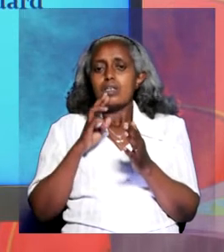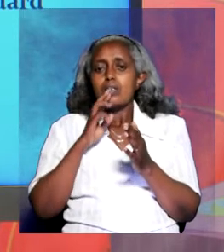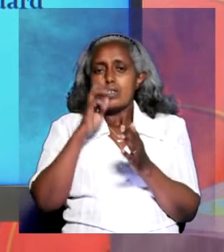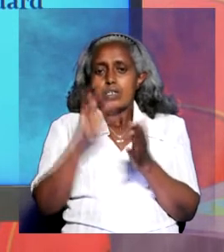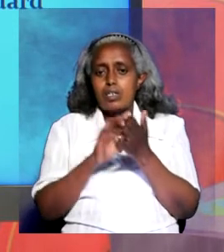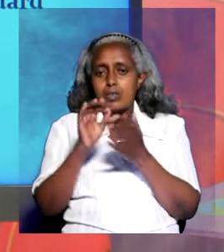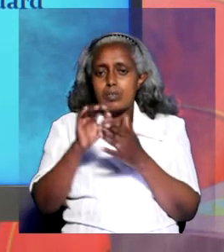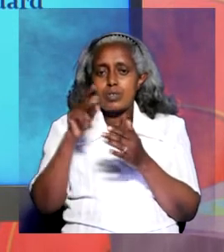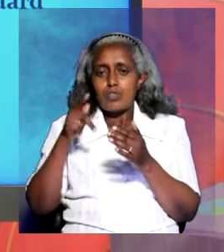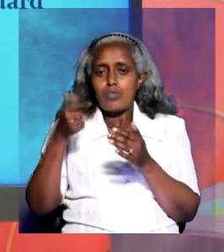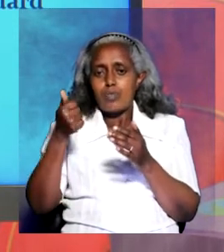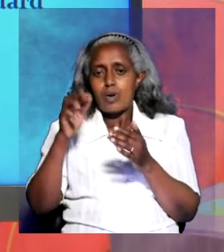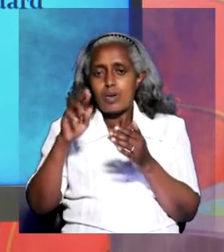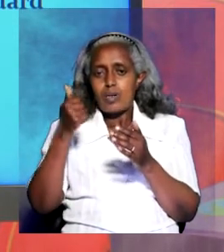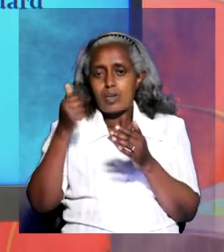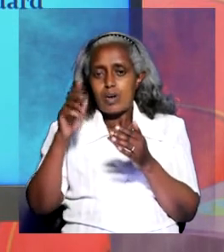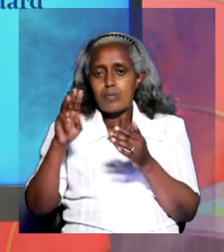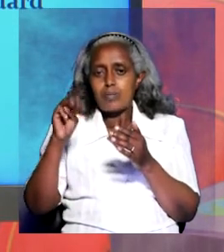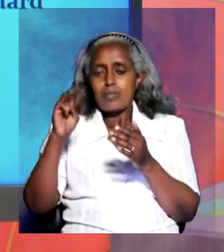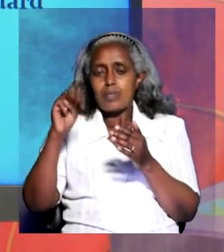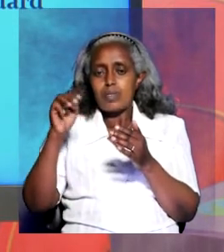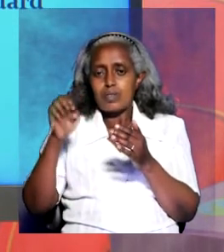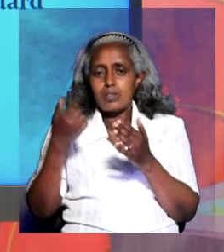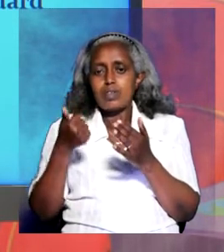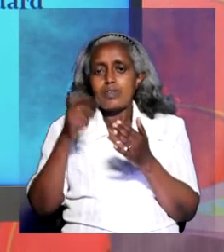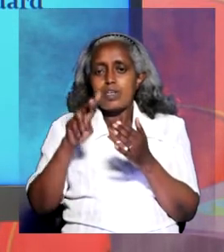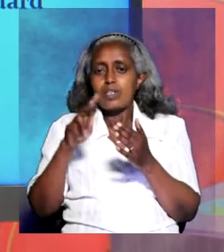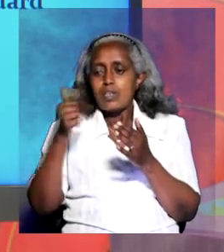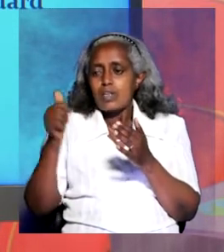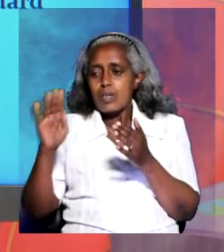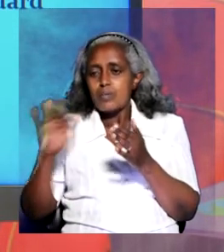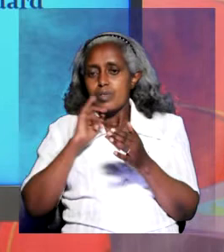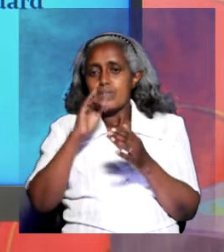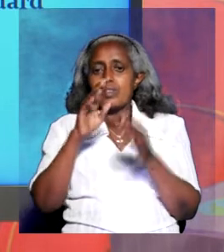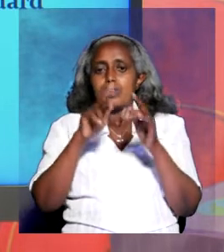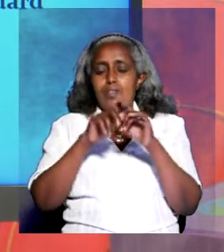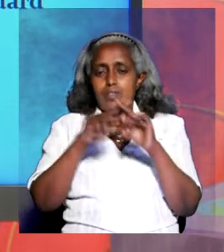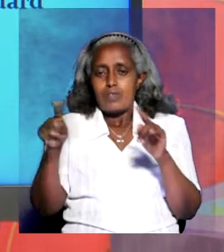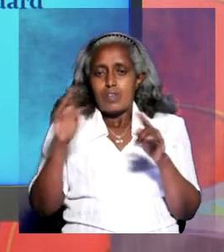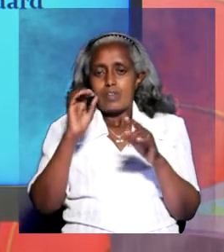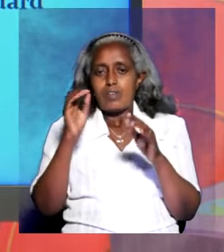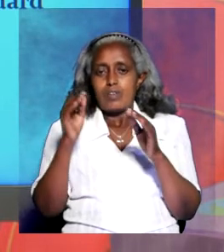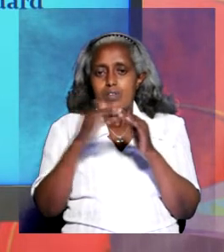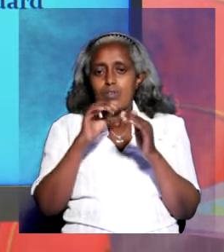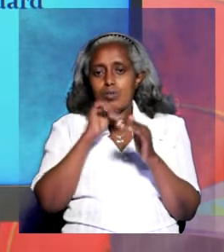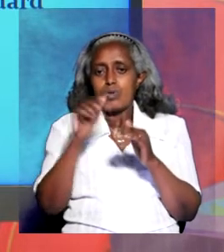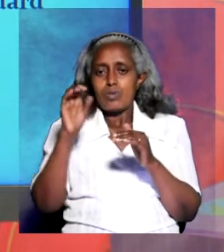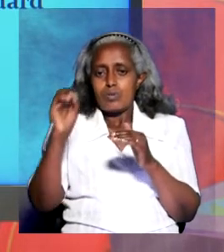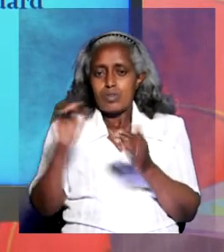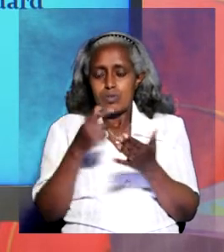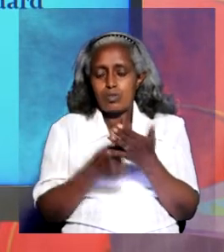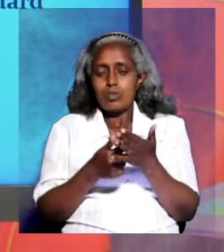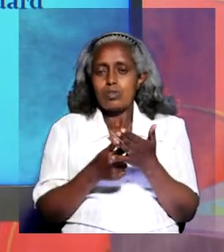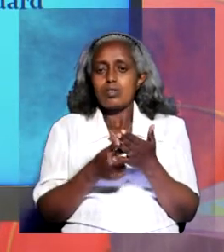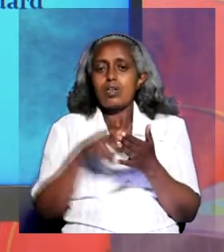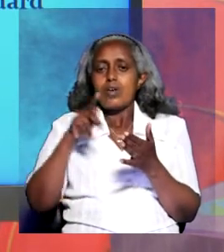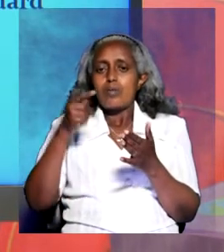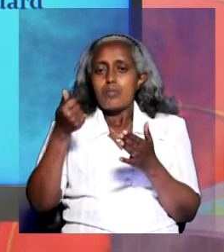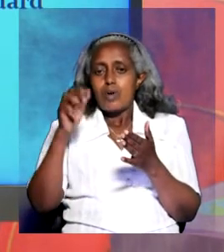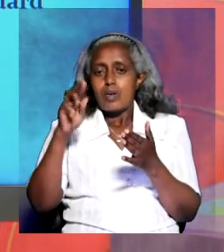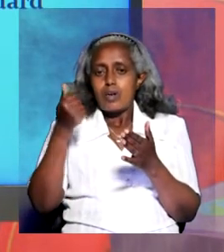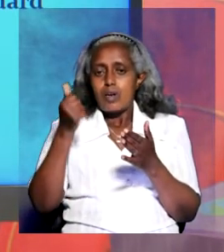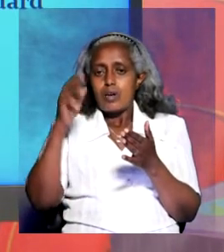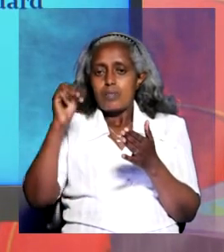parameter, and the vector ab is different from zero. So we call this form of equation of a line, it is a parametric form